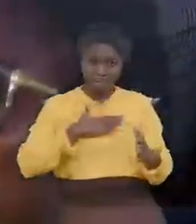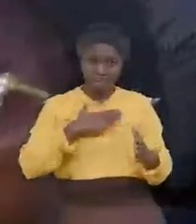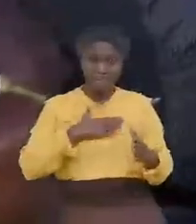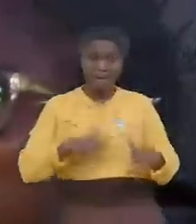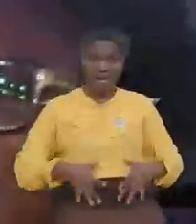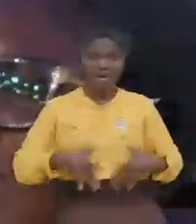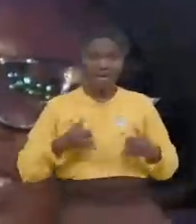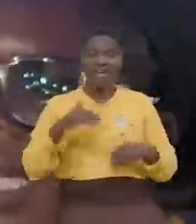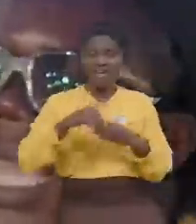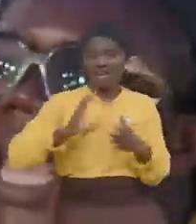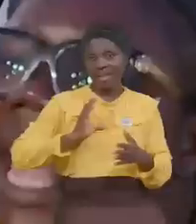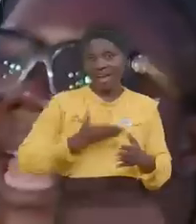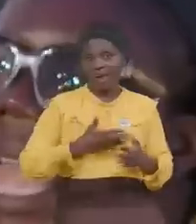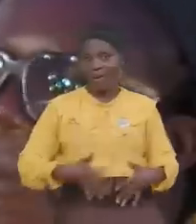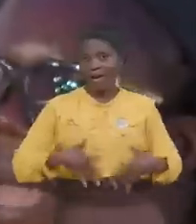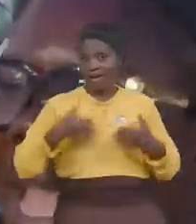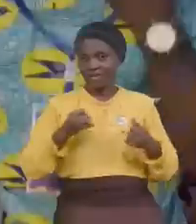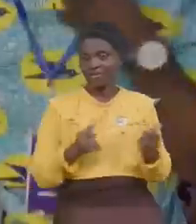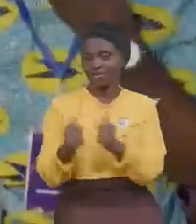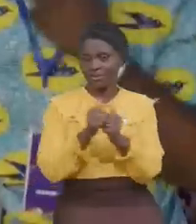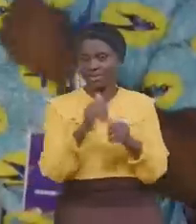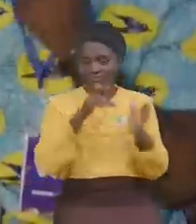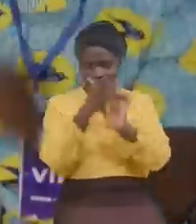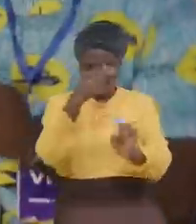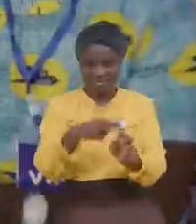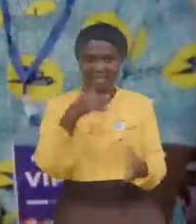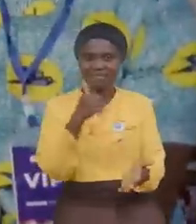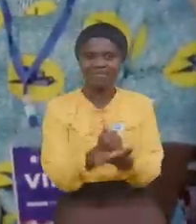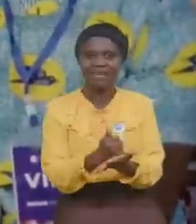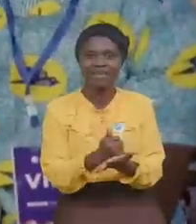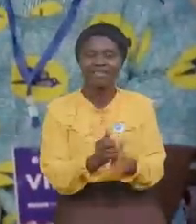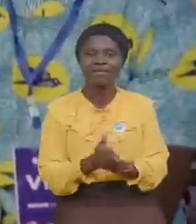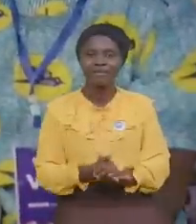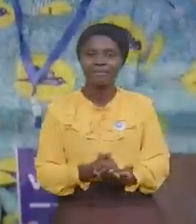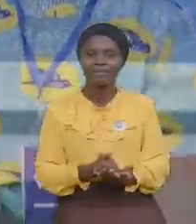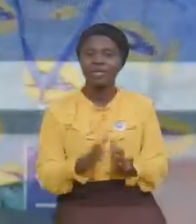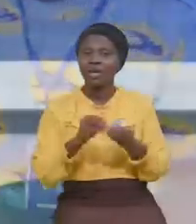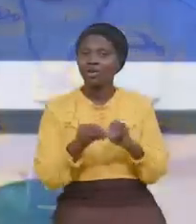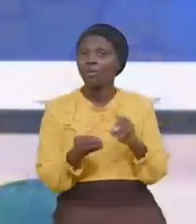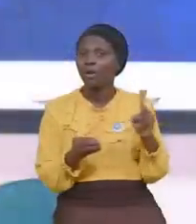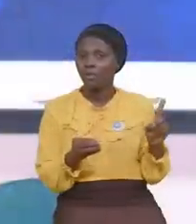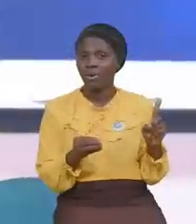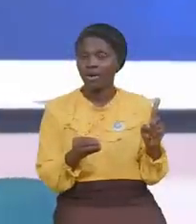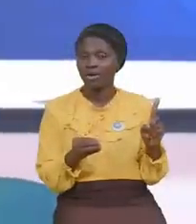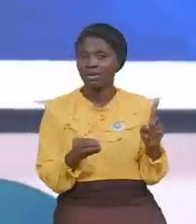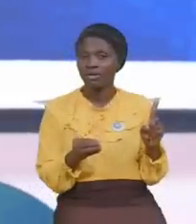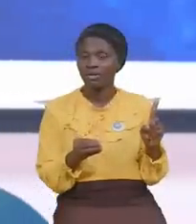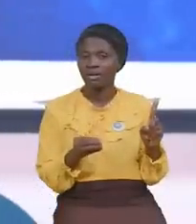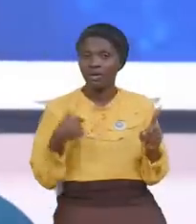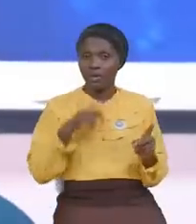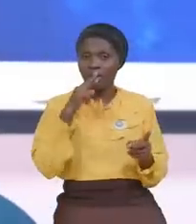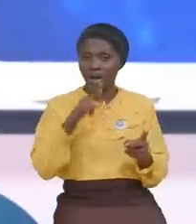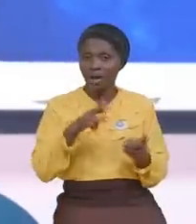our lives together in Jesus' name. Look at number one. Number one, we're looking at the